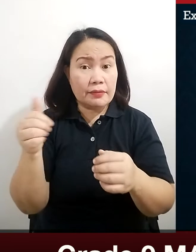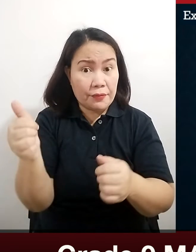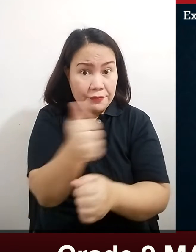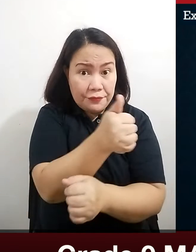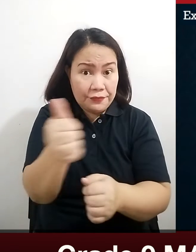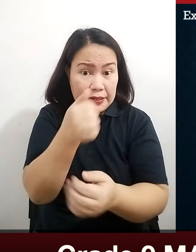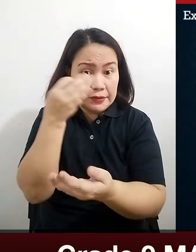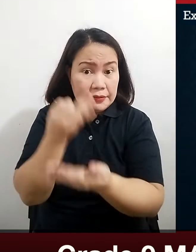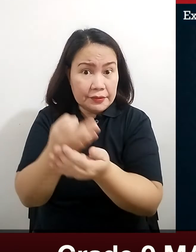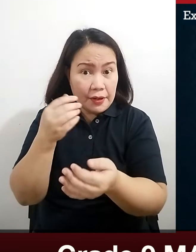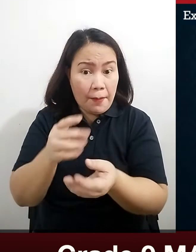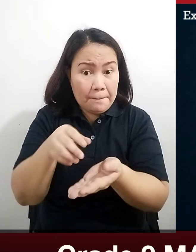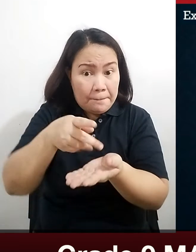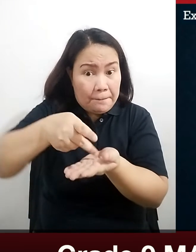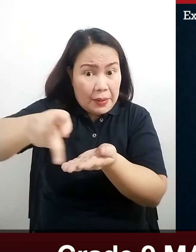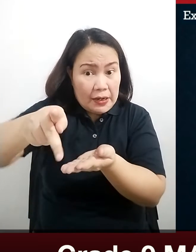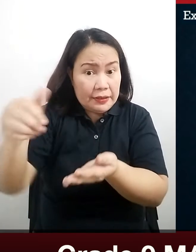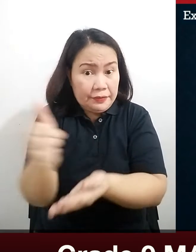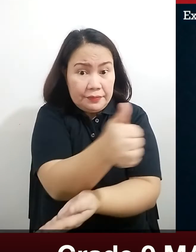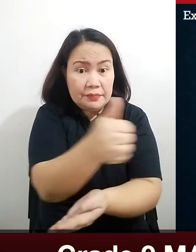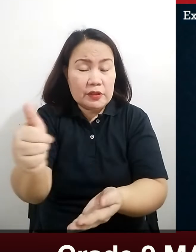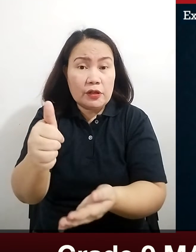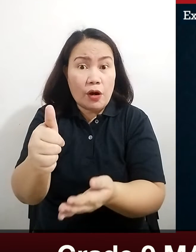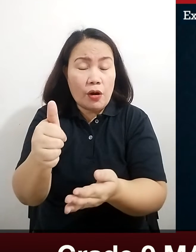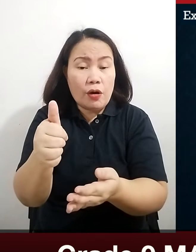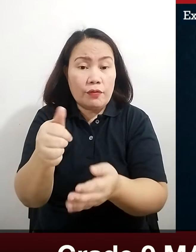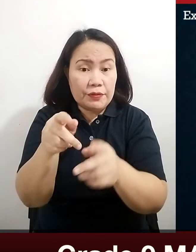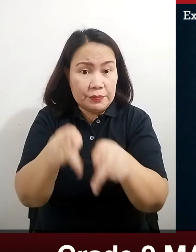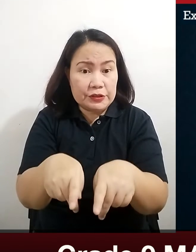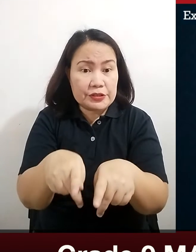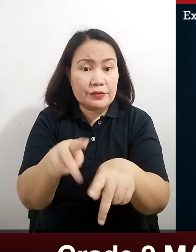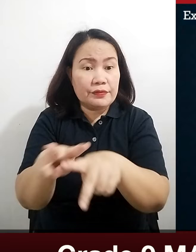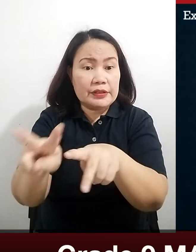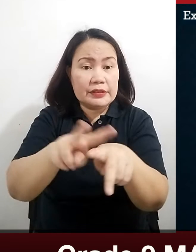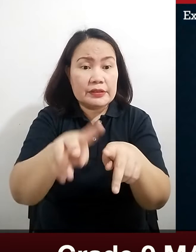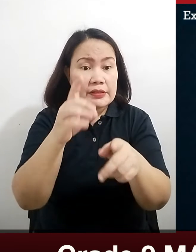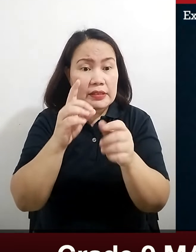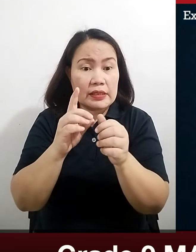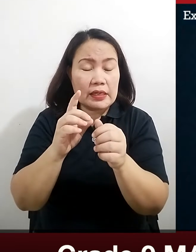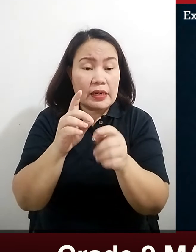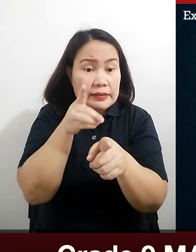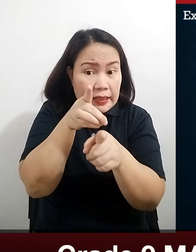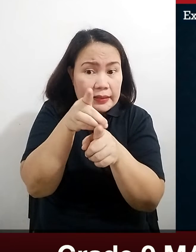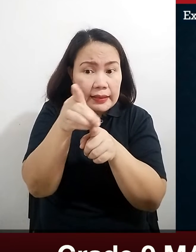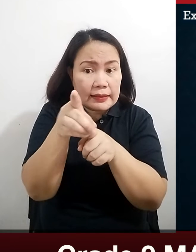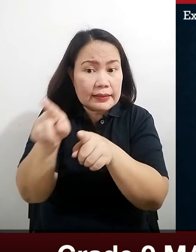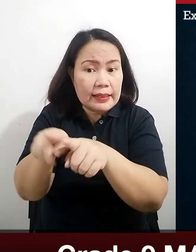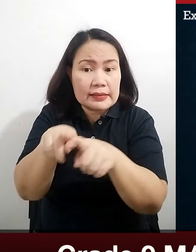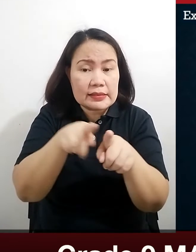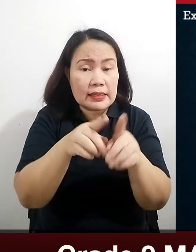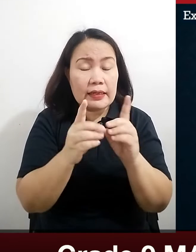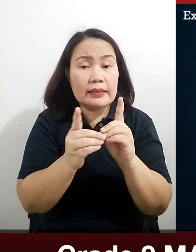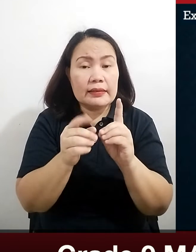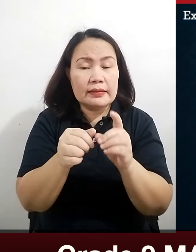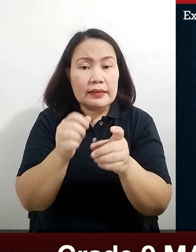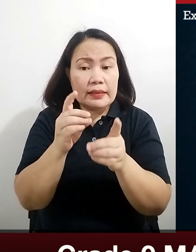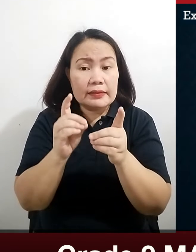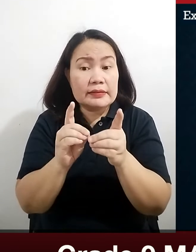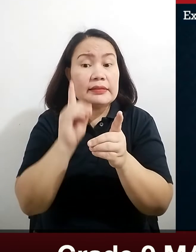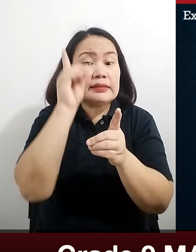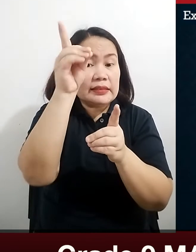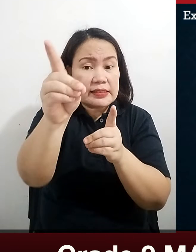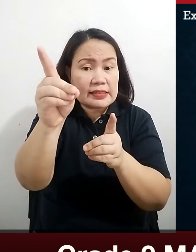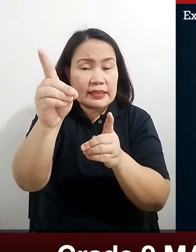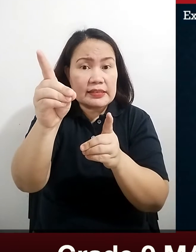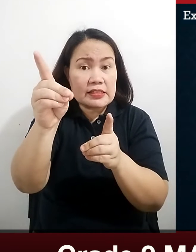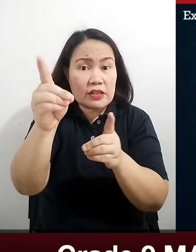the distance d of his destination. By the way, class, meron naman kayong dyan, clue kung sino yung mauuna,